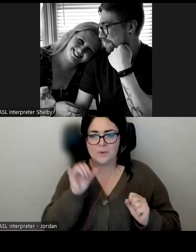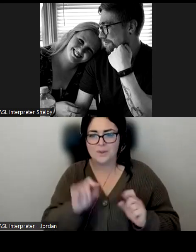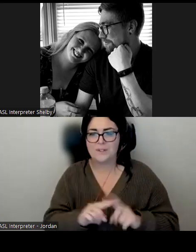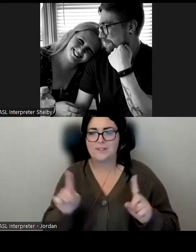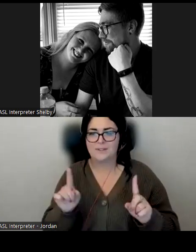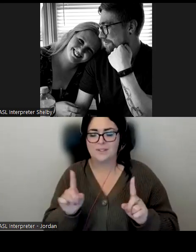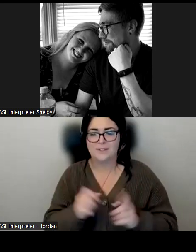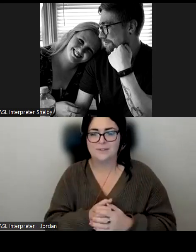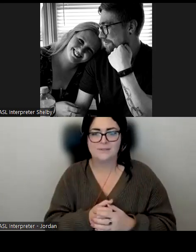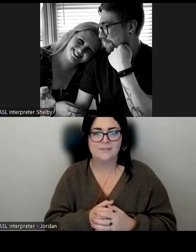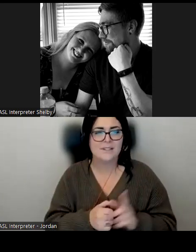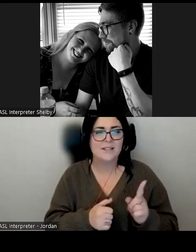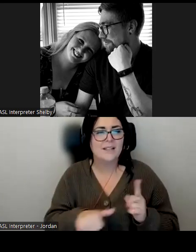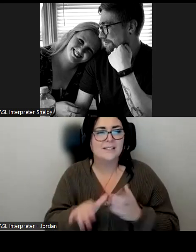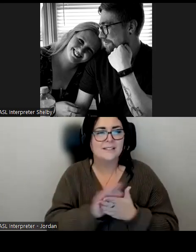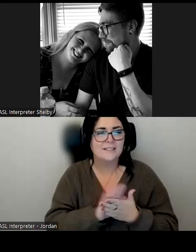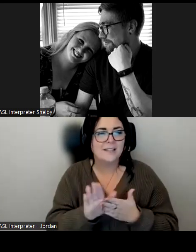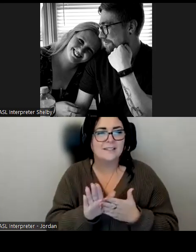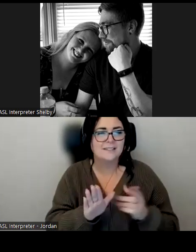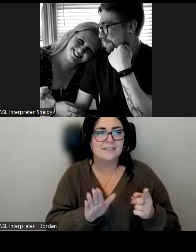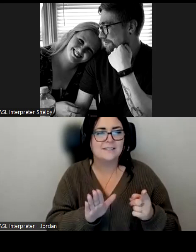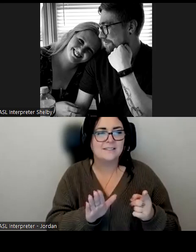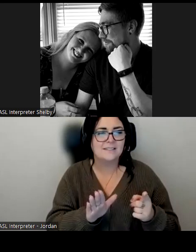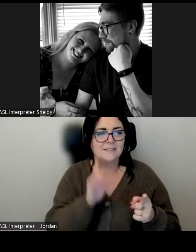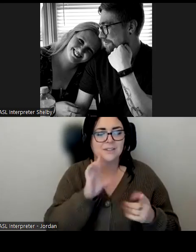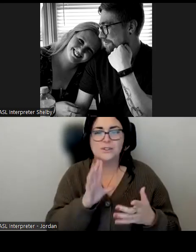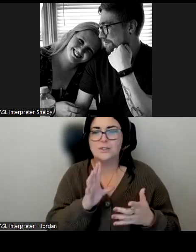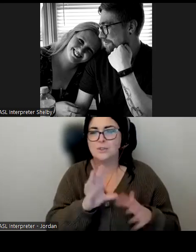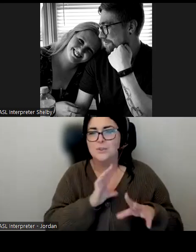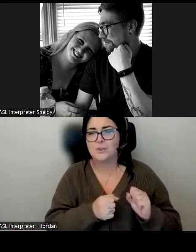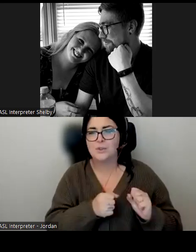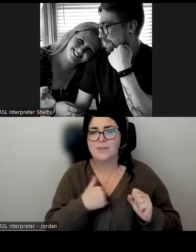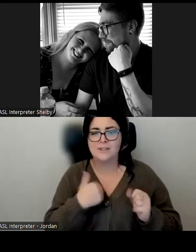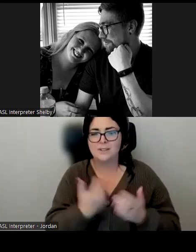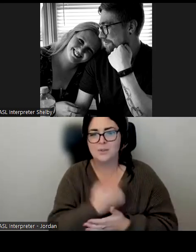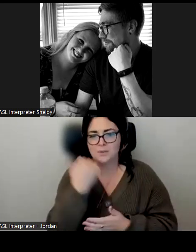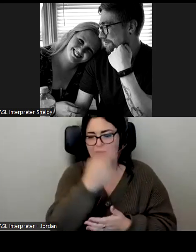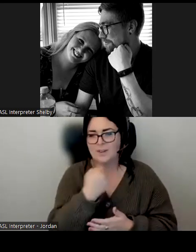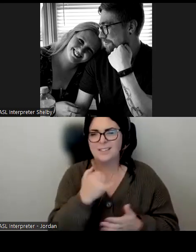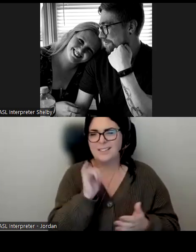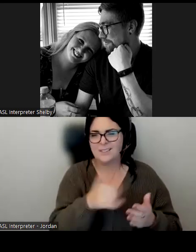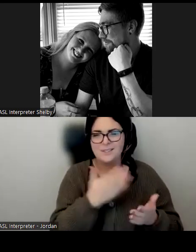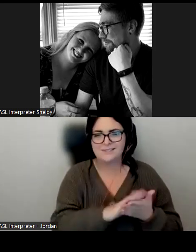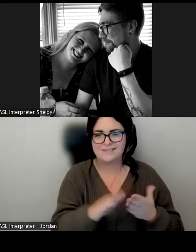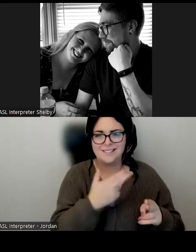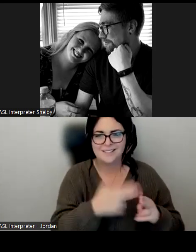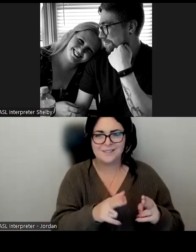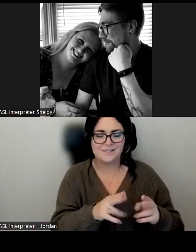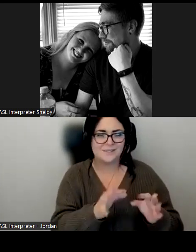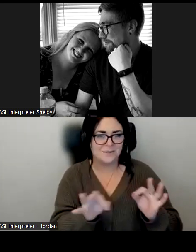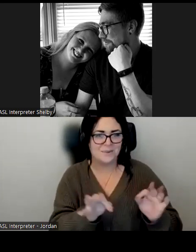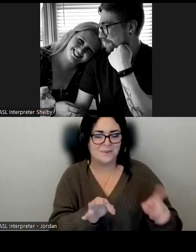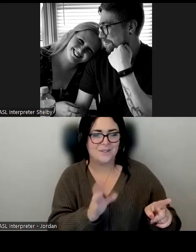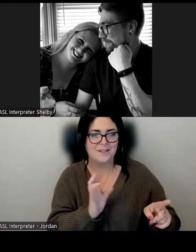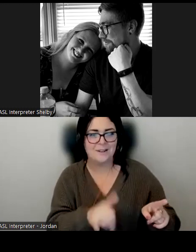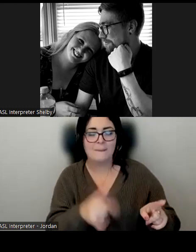And that's a nice quote as well. And I think that one of the ways I like to demonstrate that same point to people is